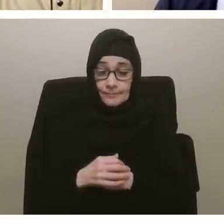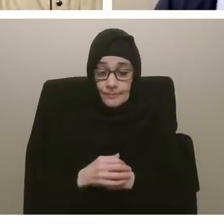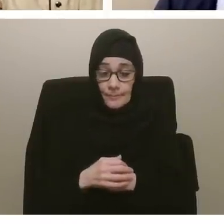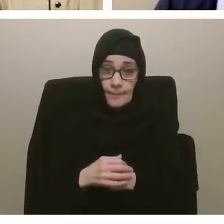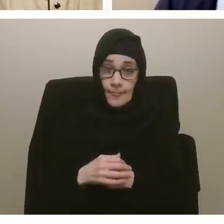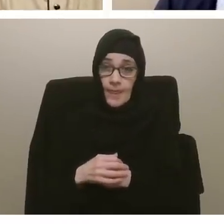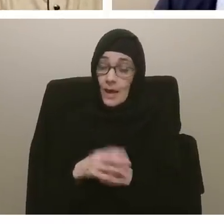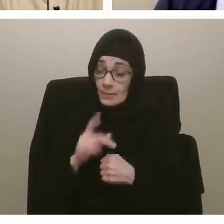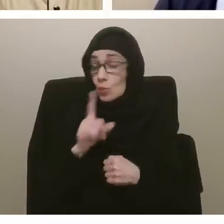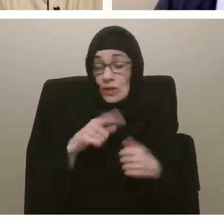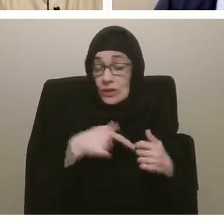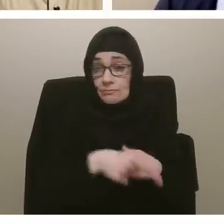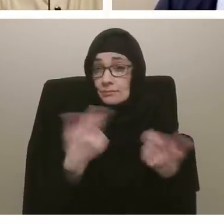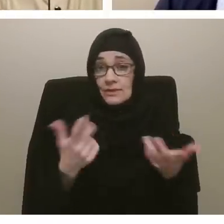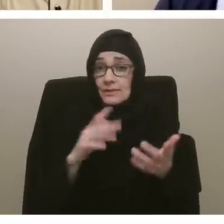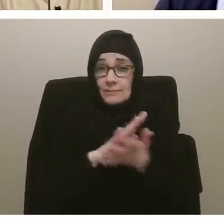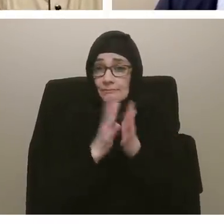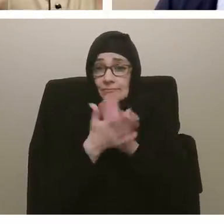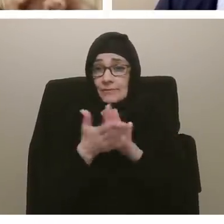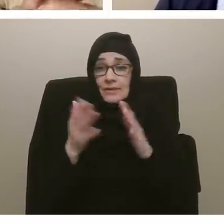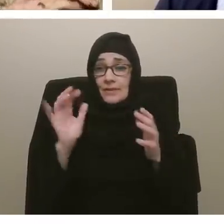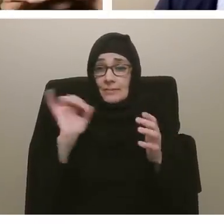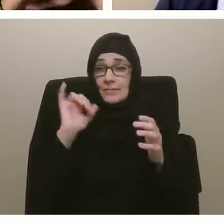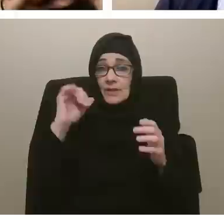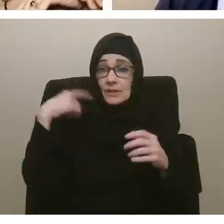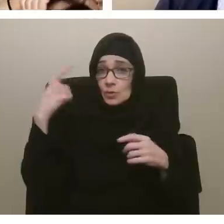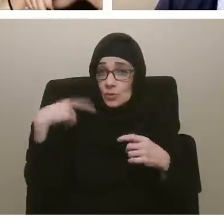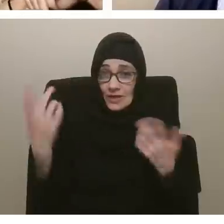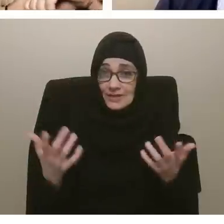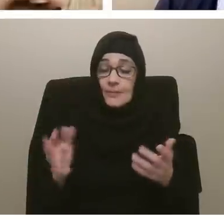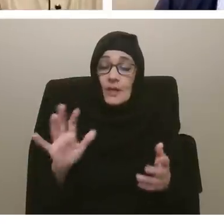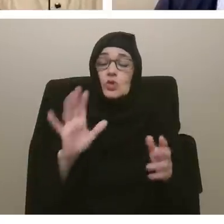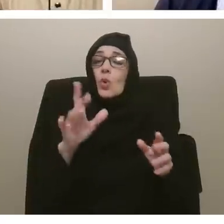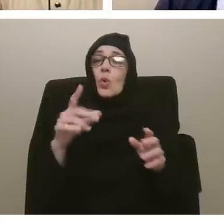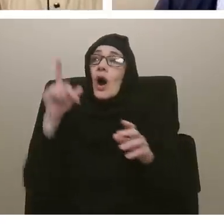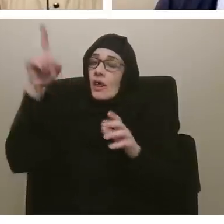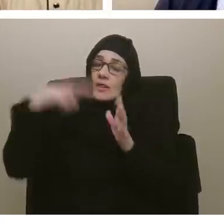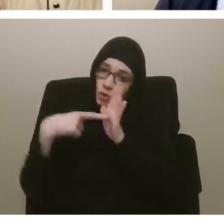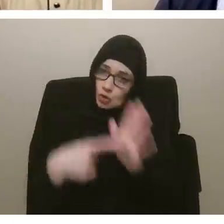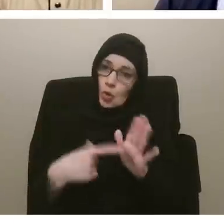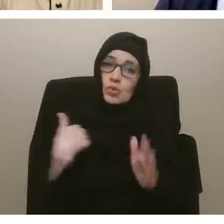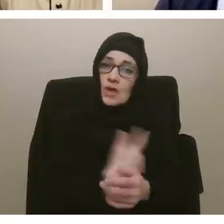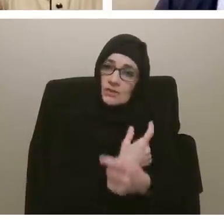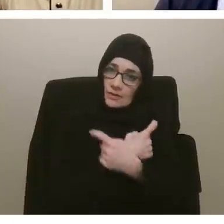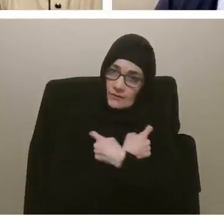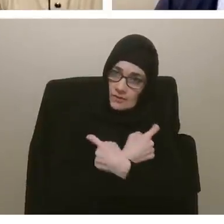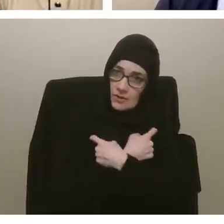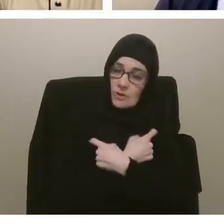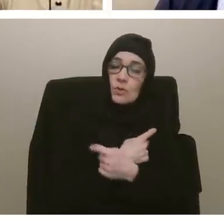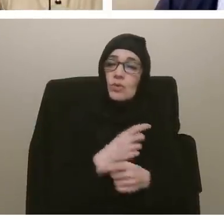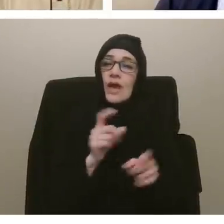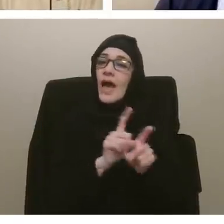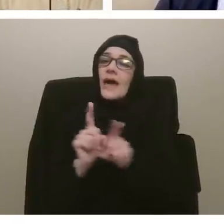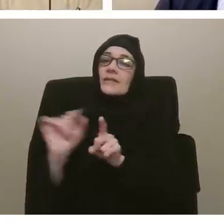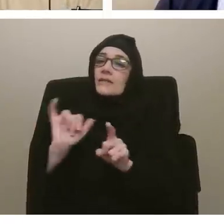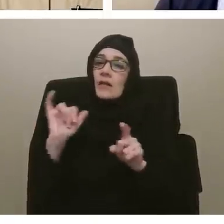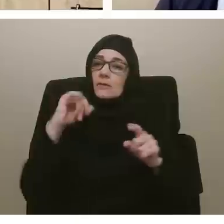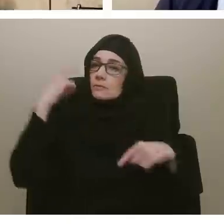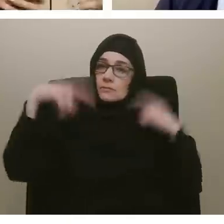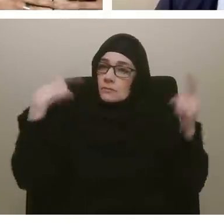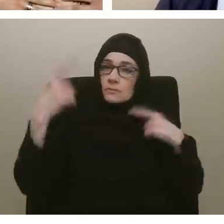Like literally a madman. A madman. Allah gives us Fir'aun as a madman. And this, like, are you crazy? He